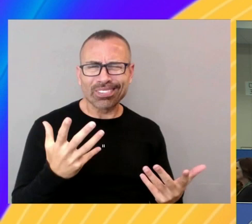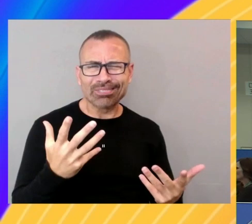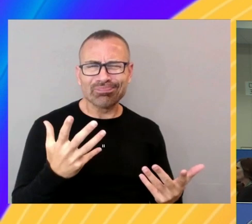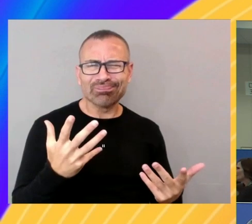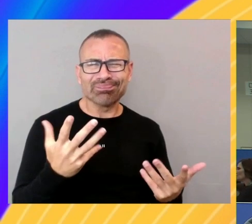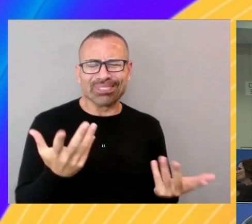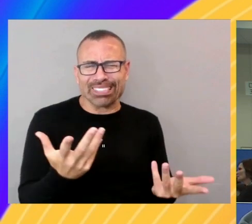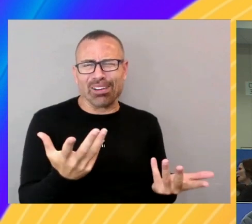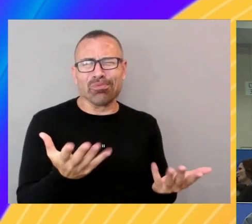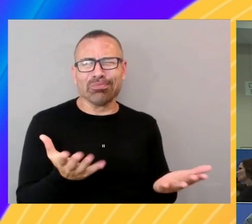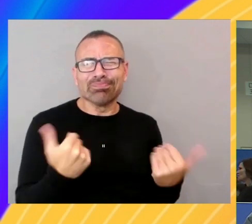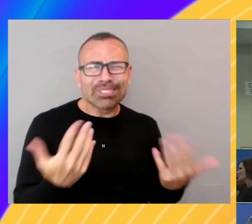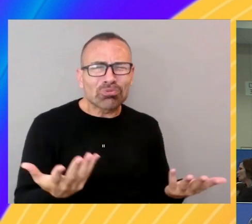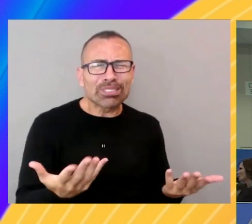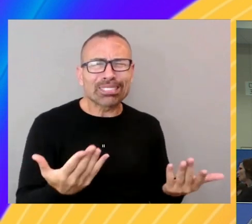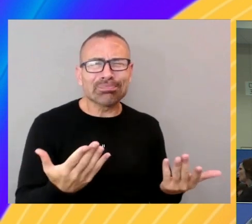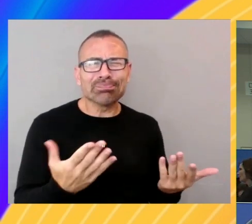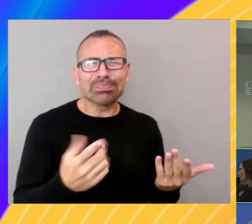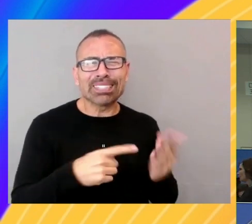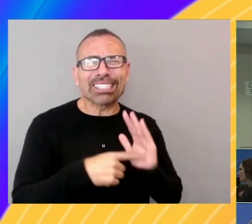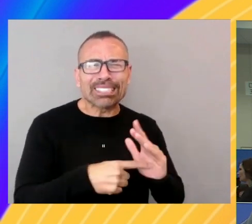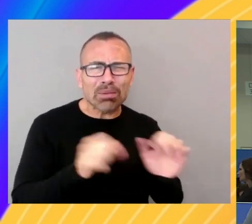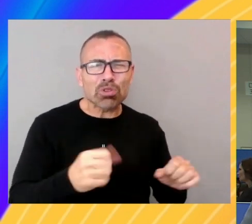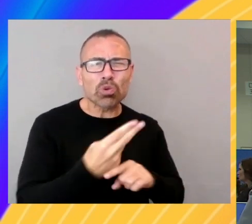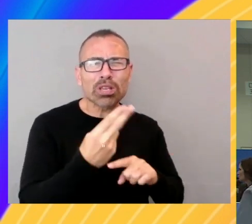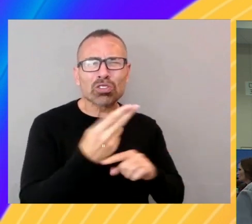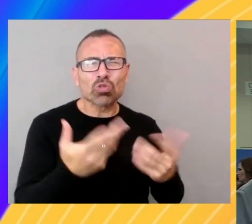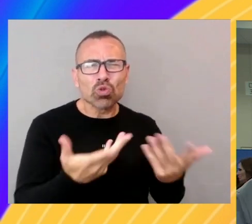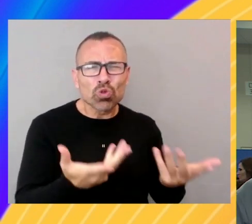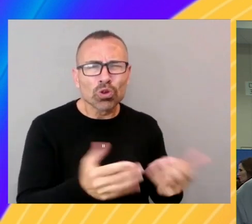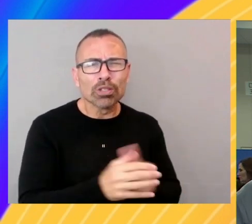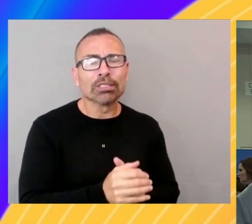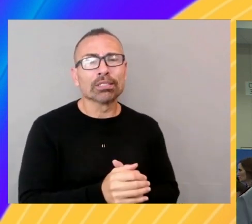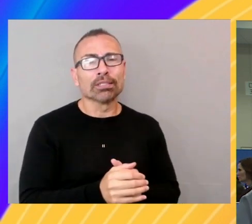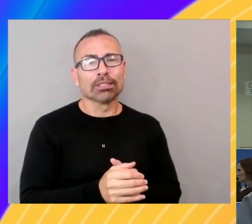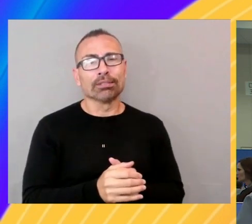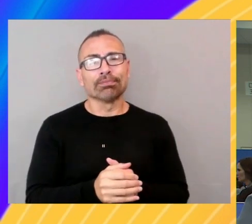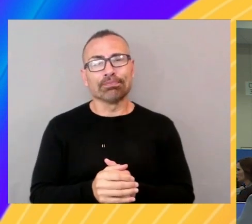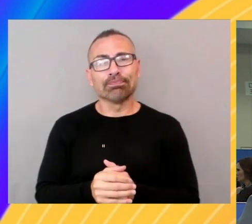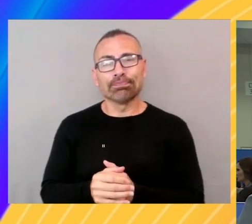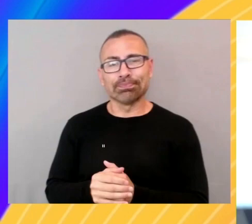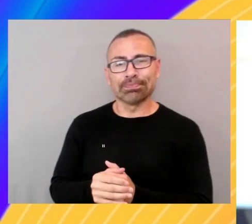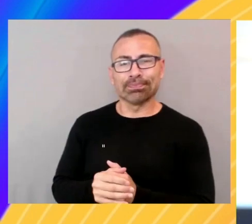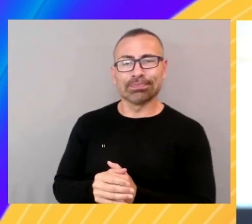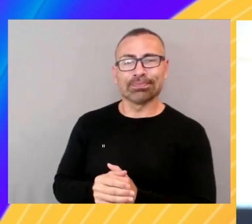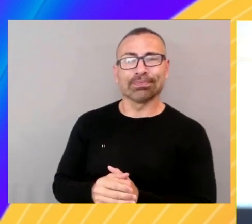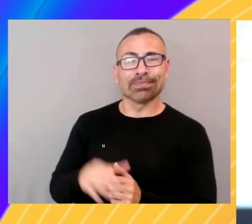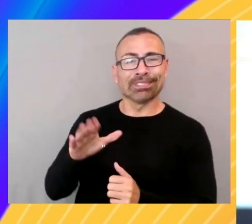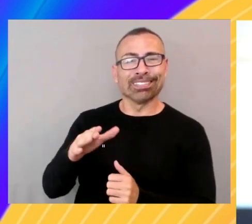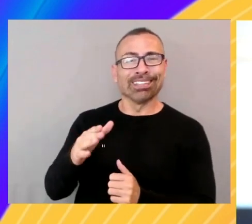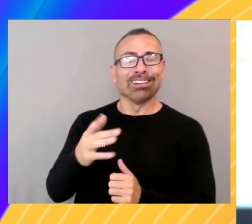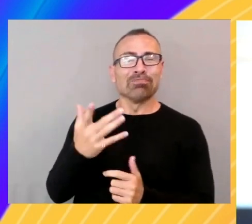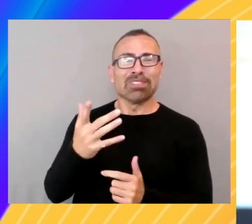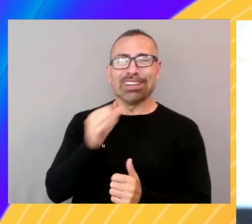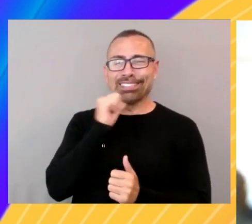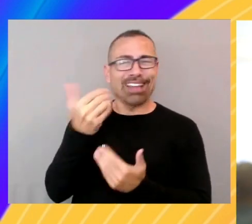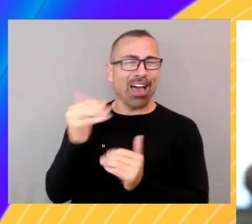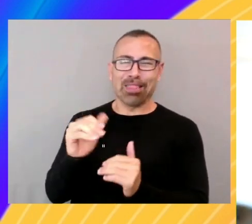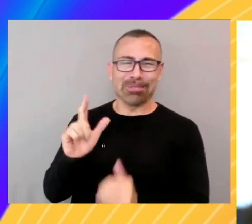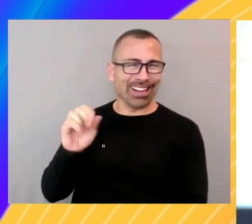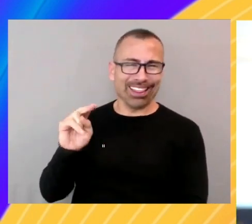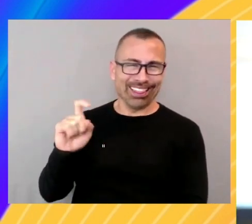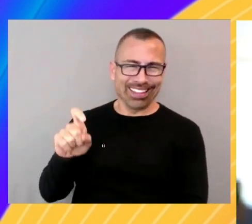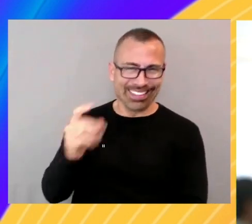what we could use Yeah. and throw in the CloudTrail Lake. Absolutely, absolutely. So we're not limited to Linux. That's the first answer